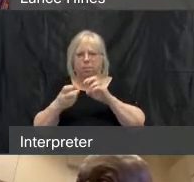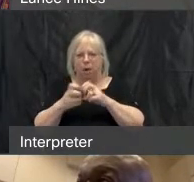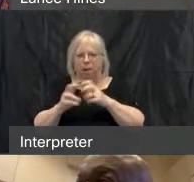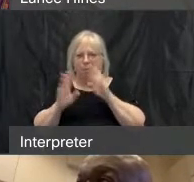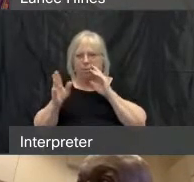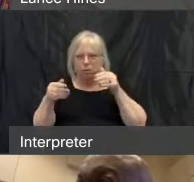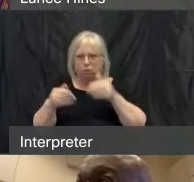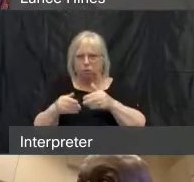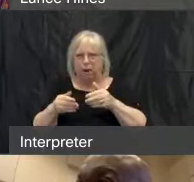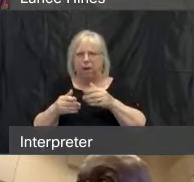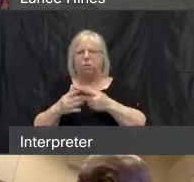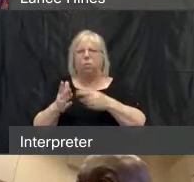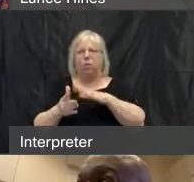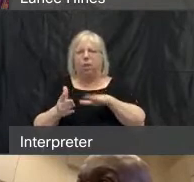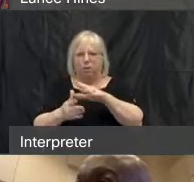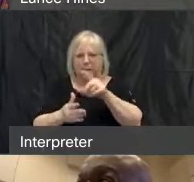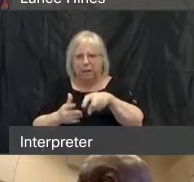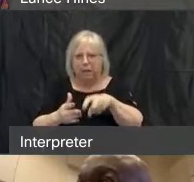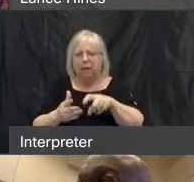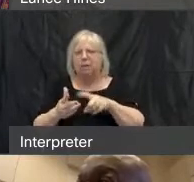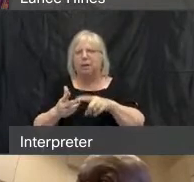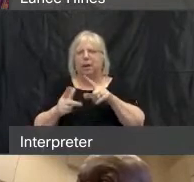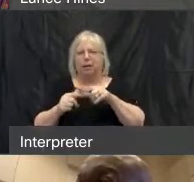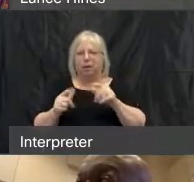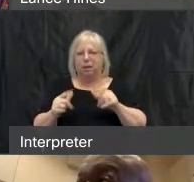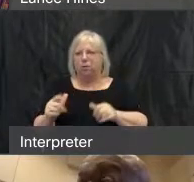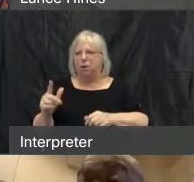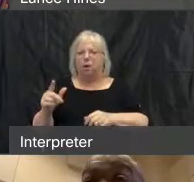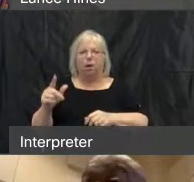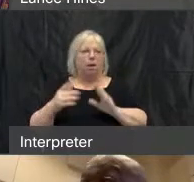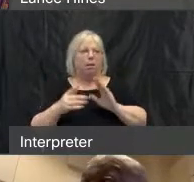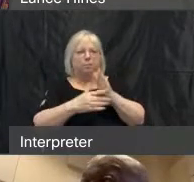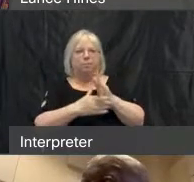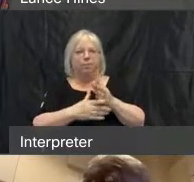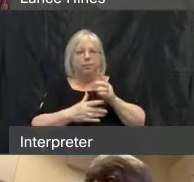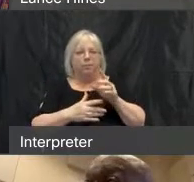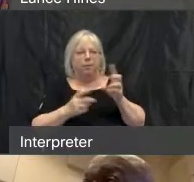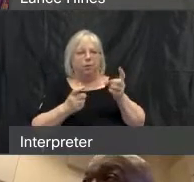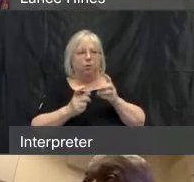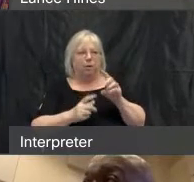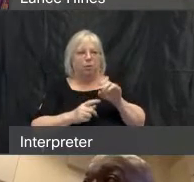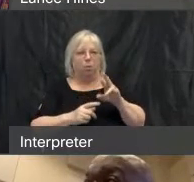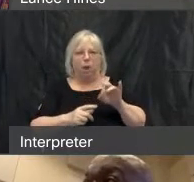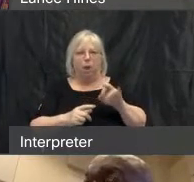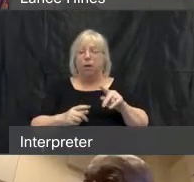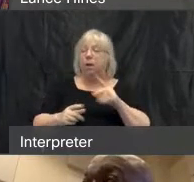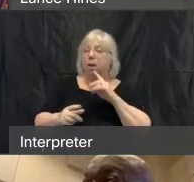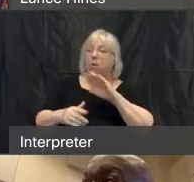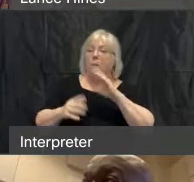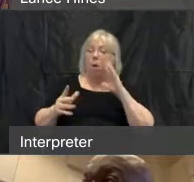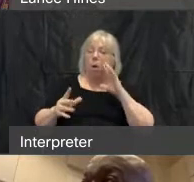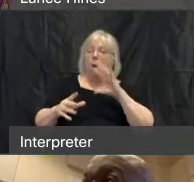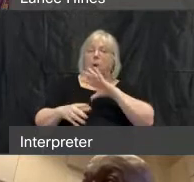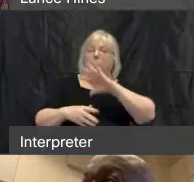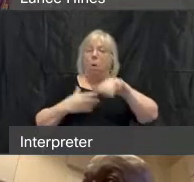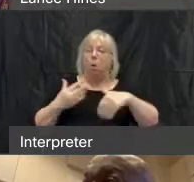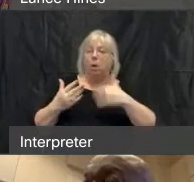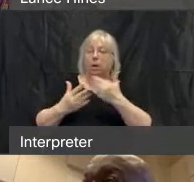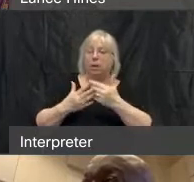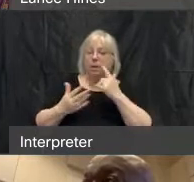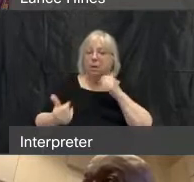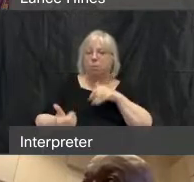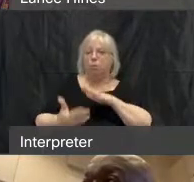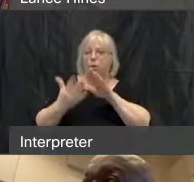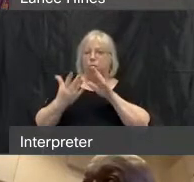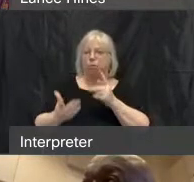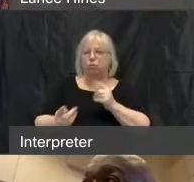what needs do they have, this kind of thing. So Director Wyrick. It's a holistic approach to